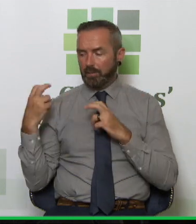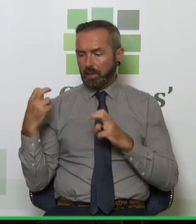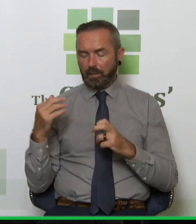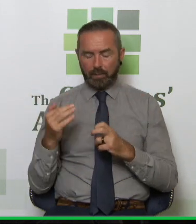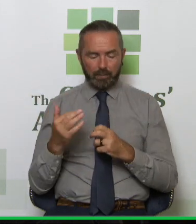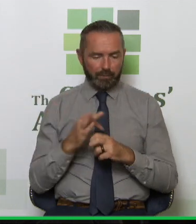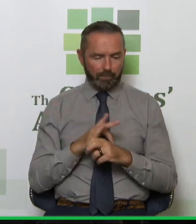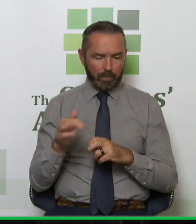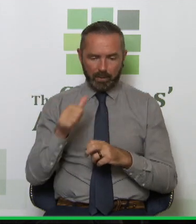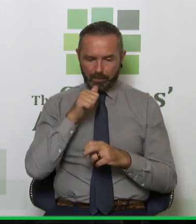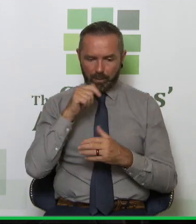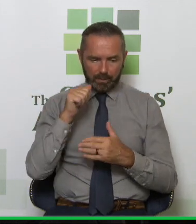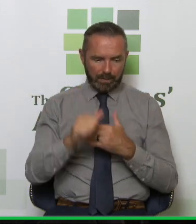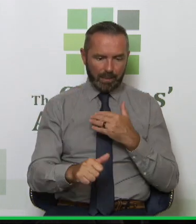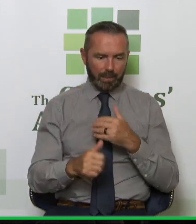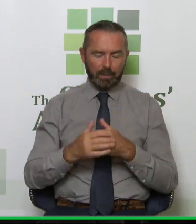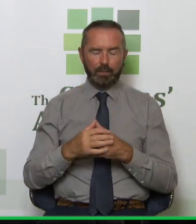them from day one.